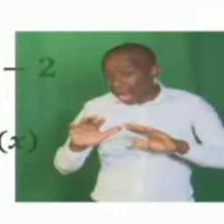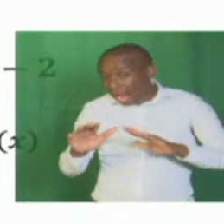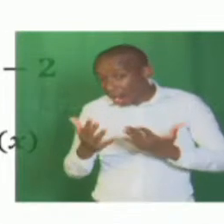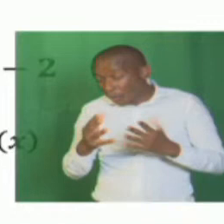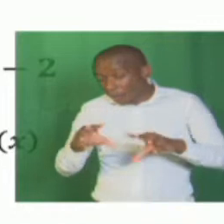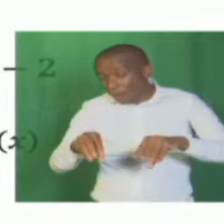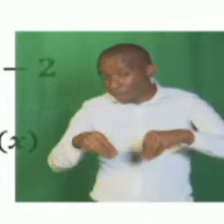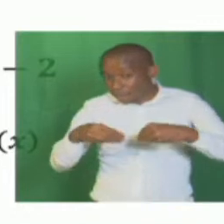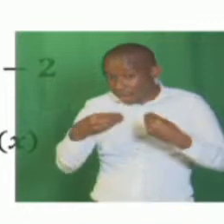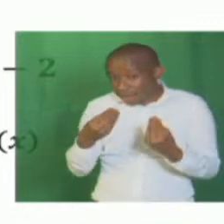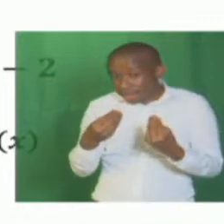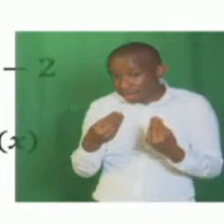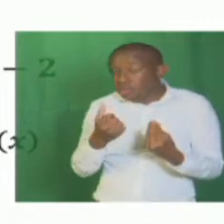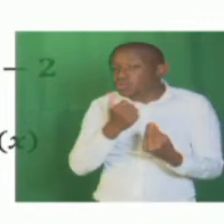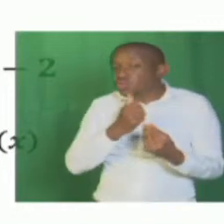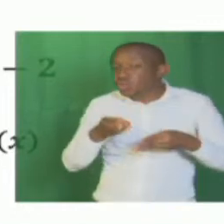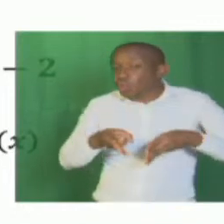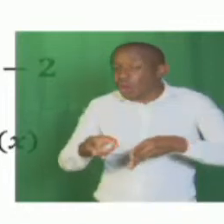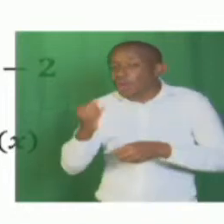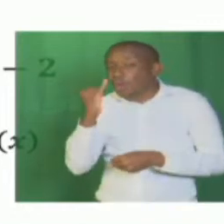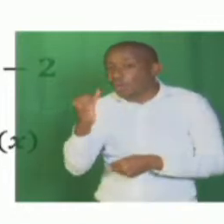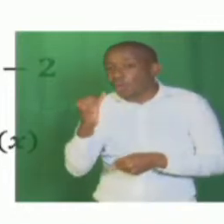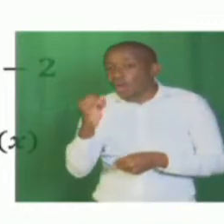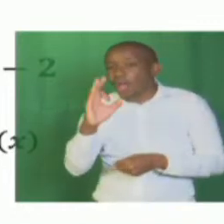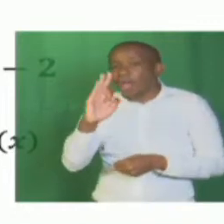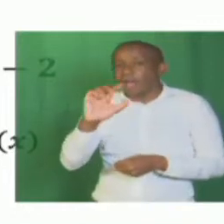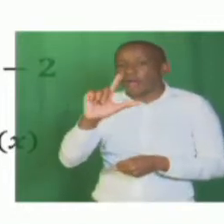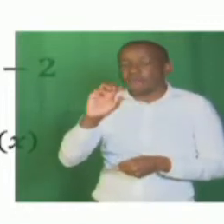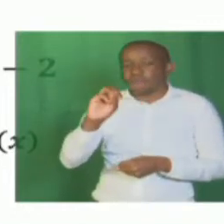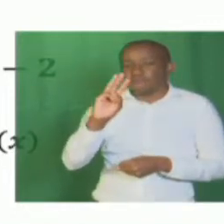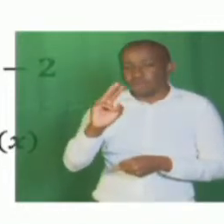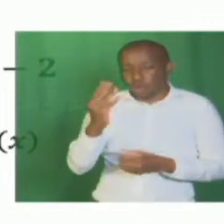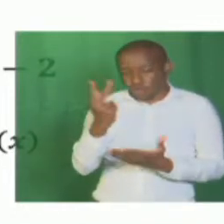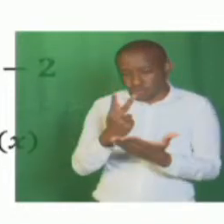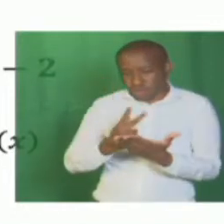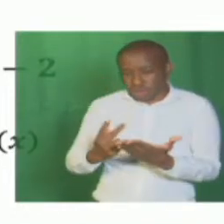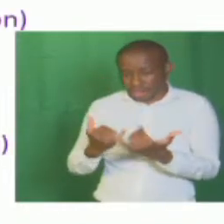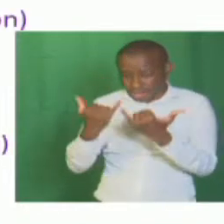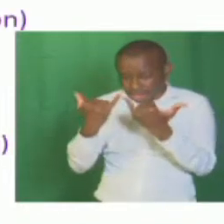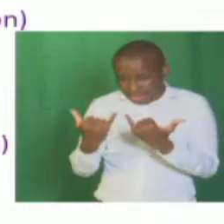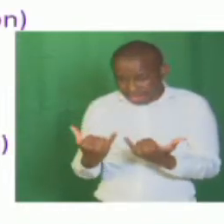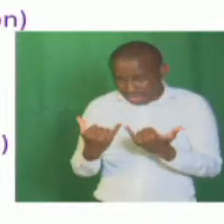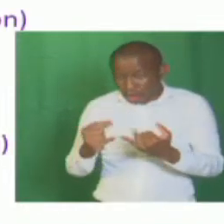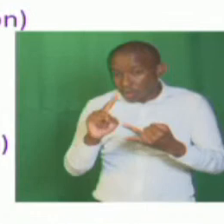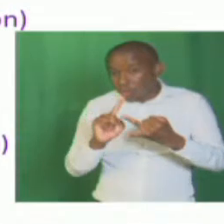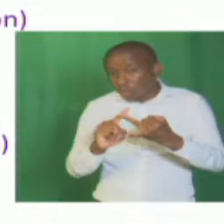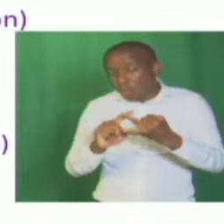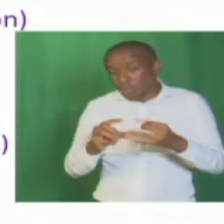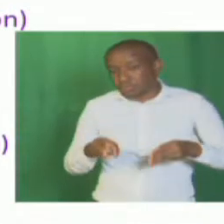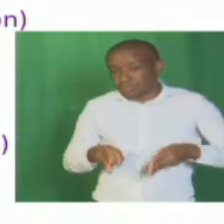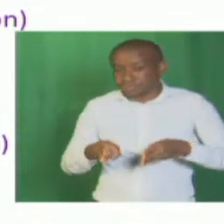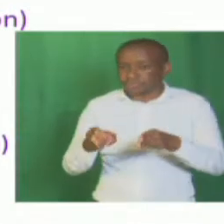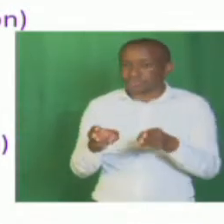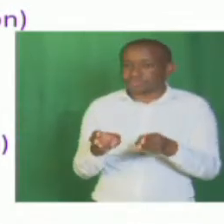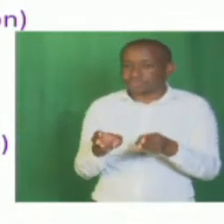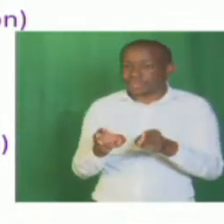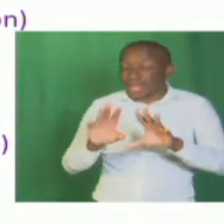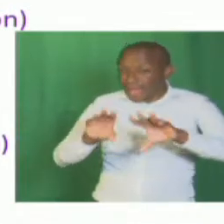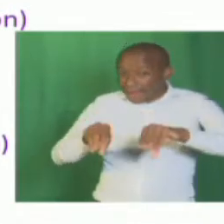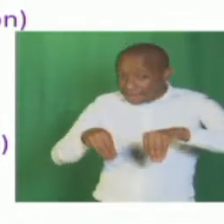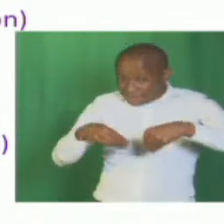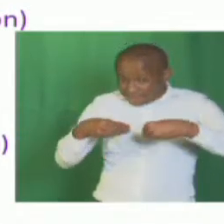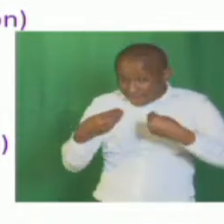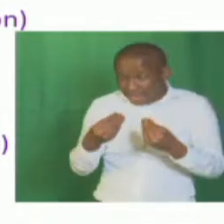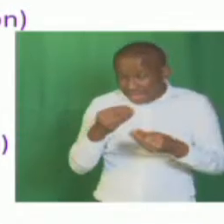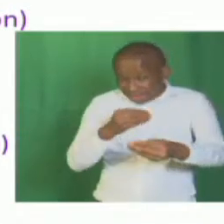the inverse using the first method, which is the flowchart. Now let us move on to the second method, which is finding the